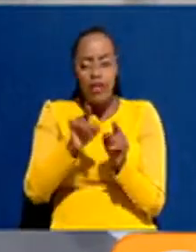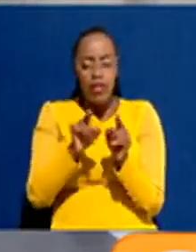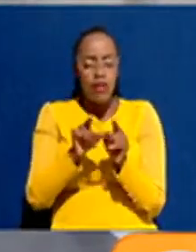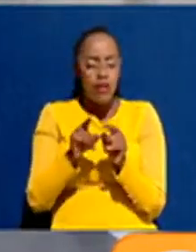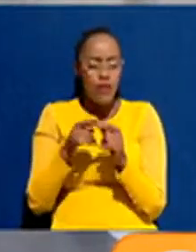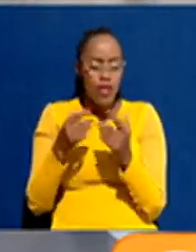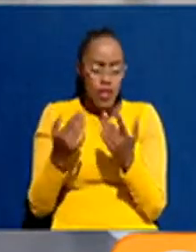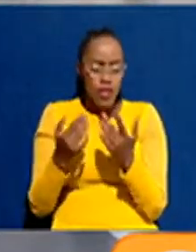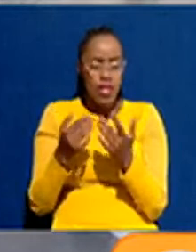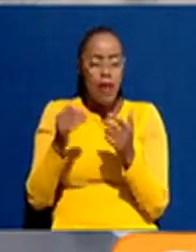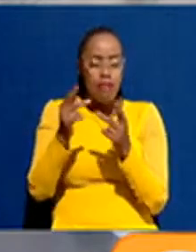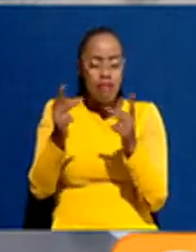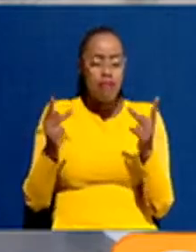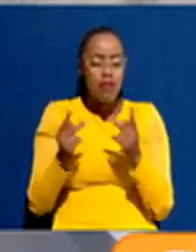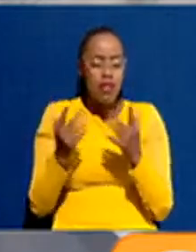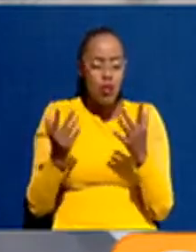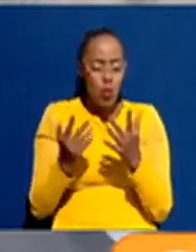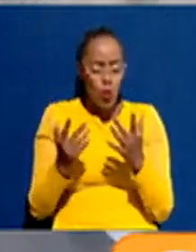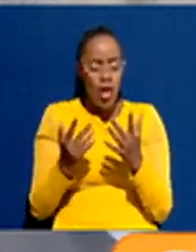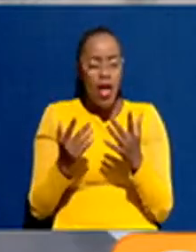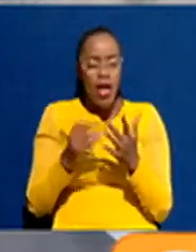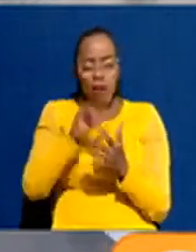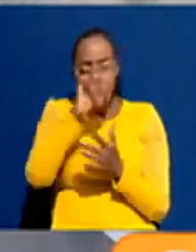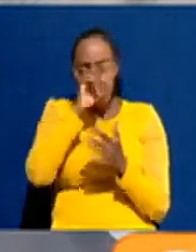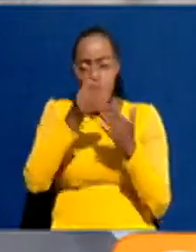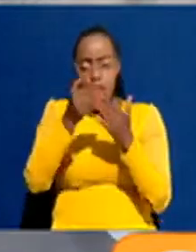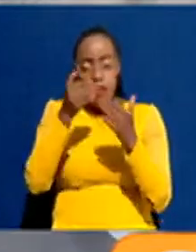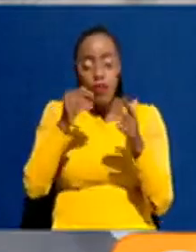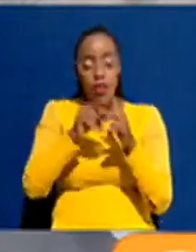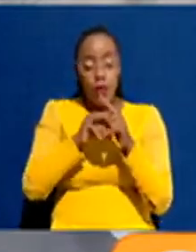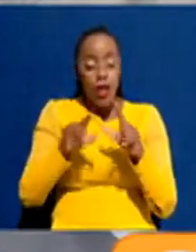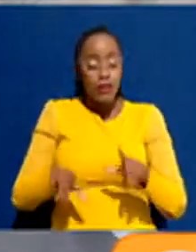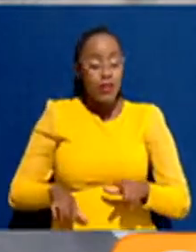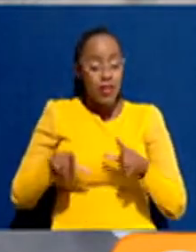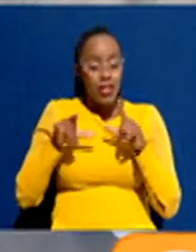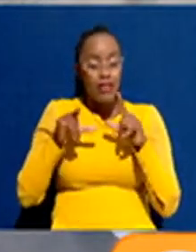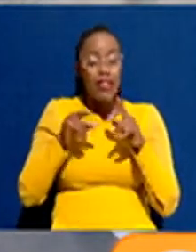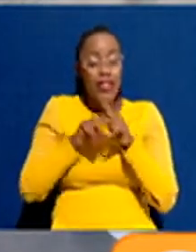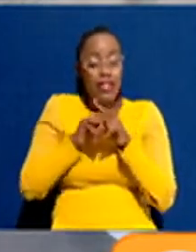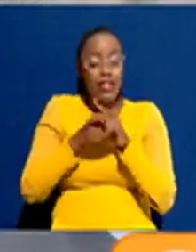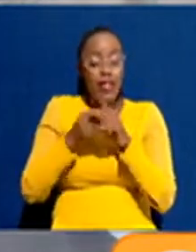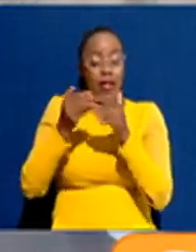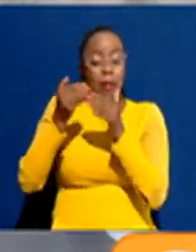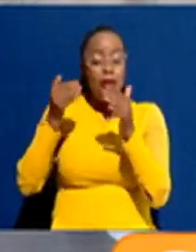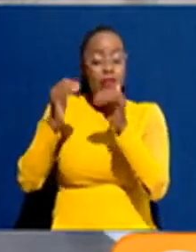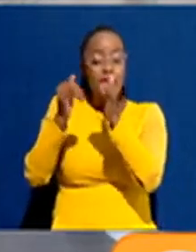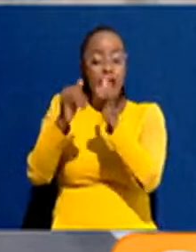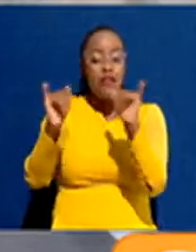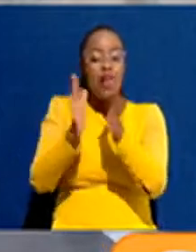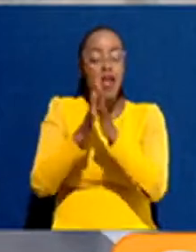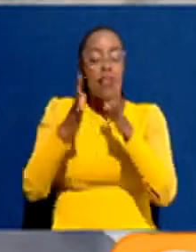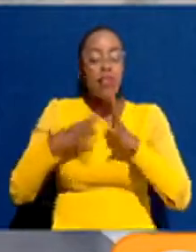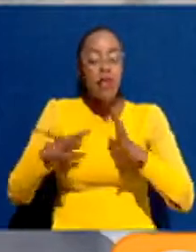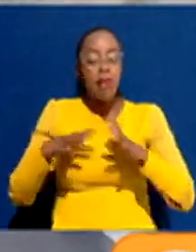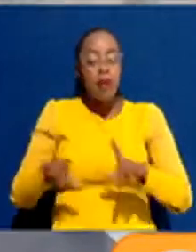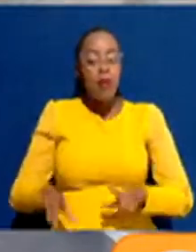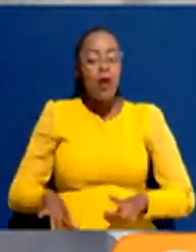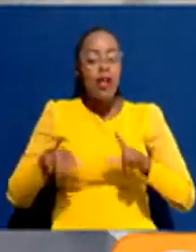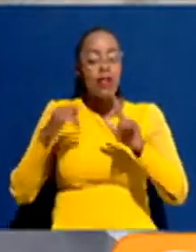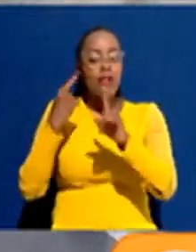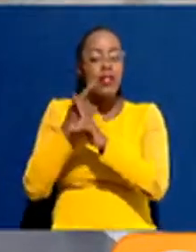schemes, they started before independence, and people were settled in different